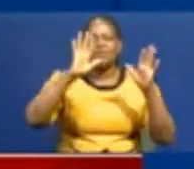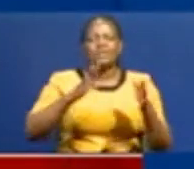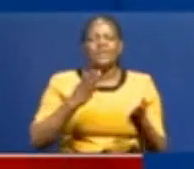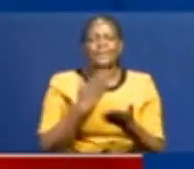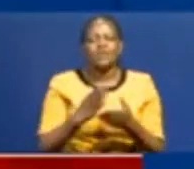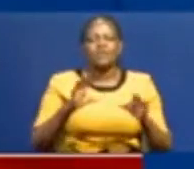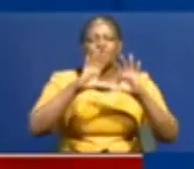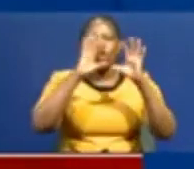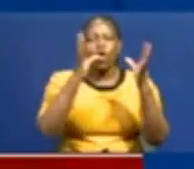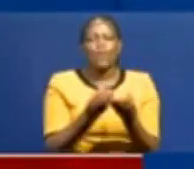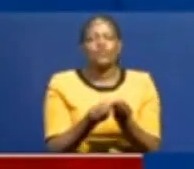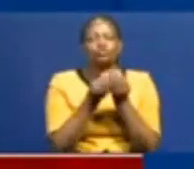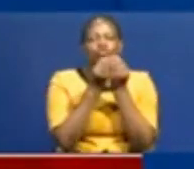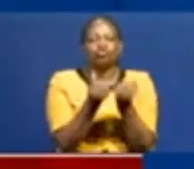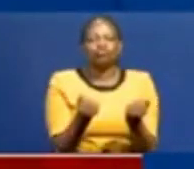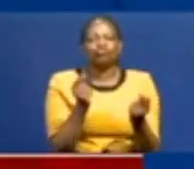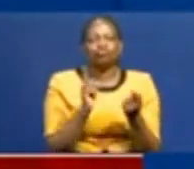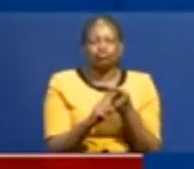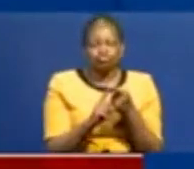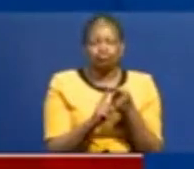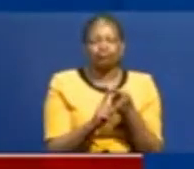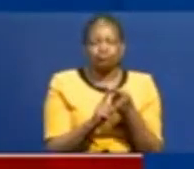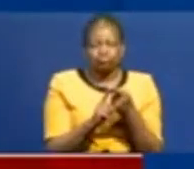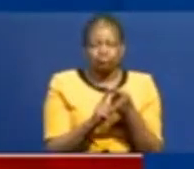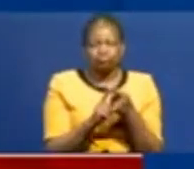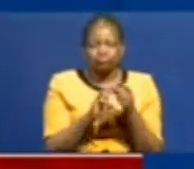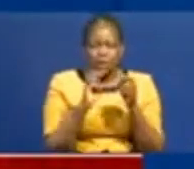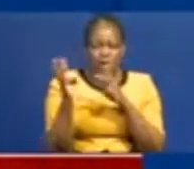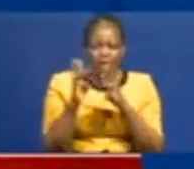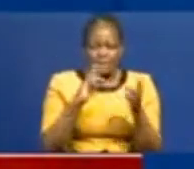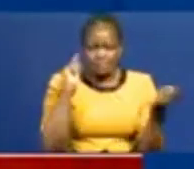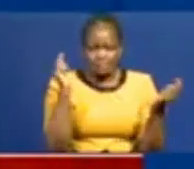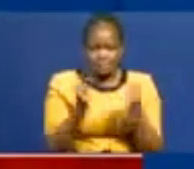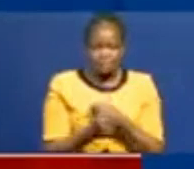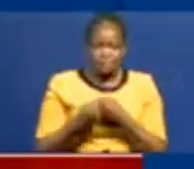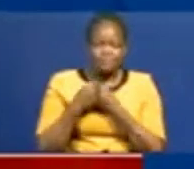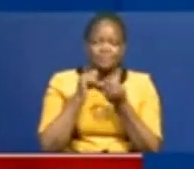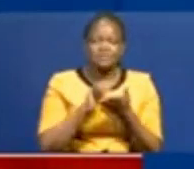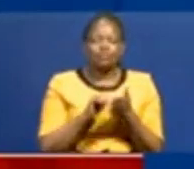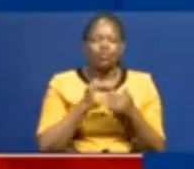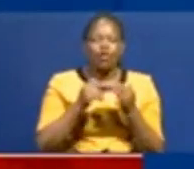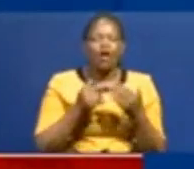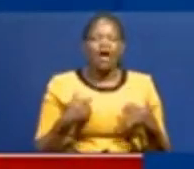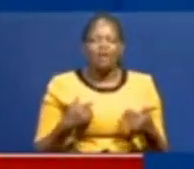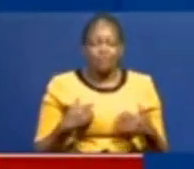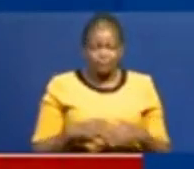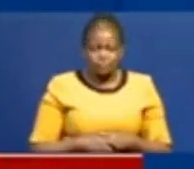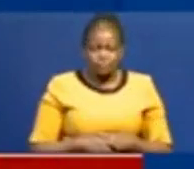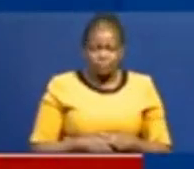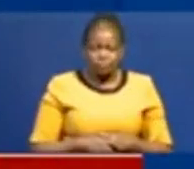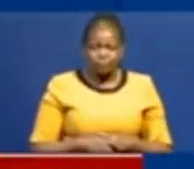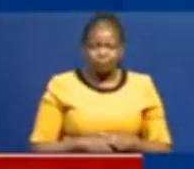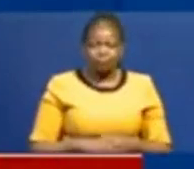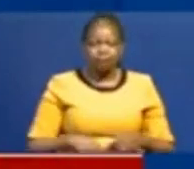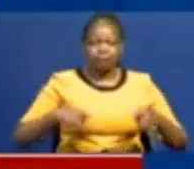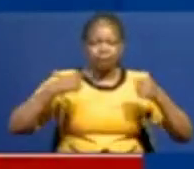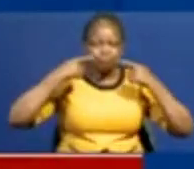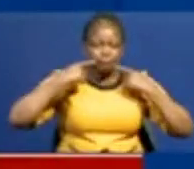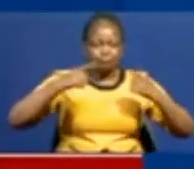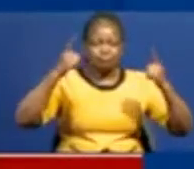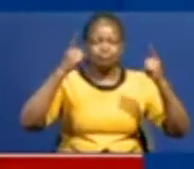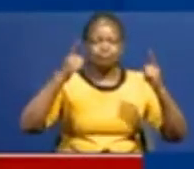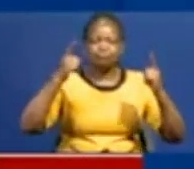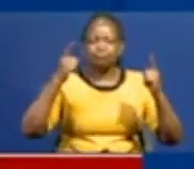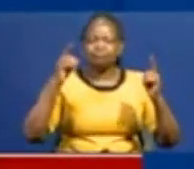of the global solution to the existential climate change challenge that we all face. The declaration captures